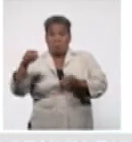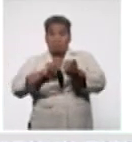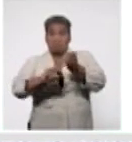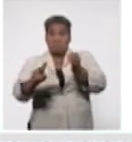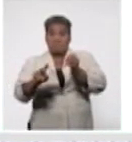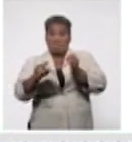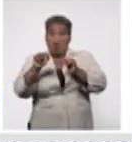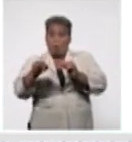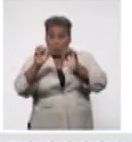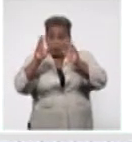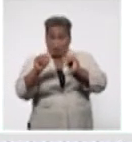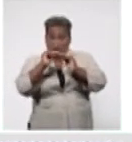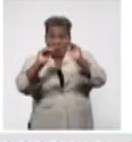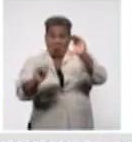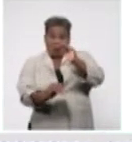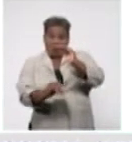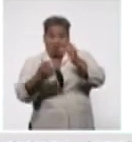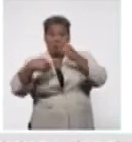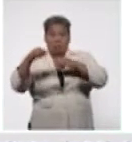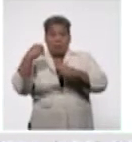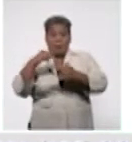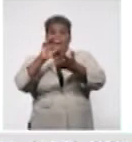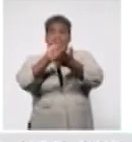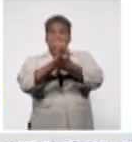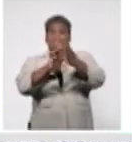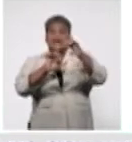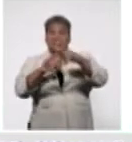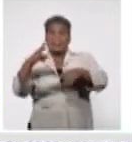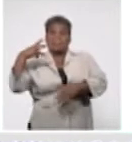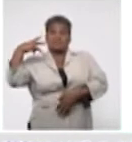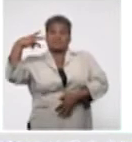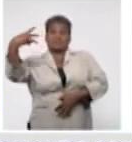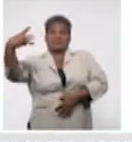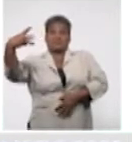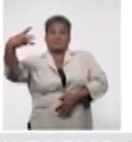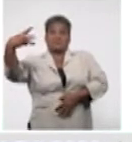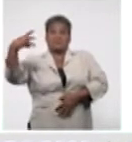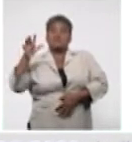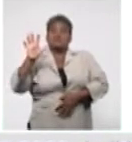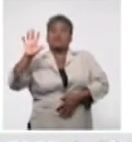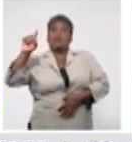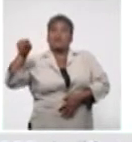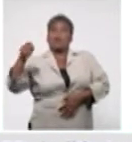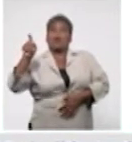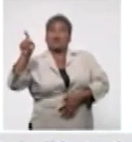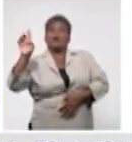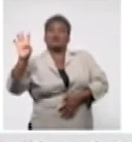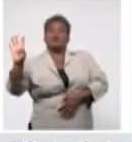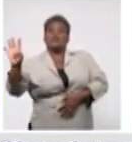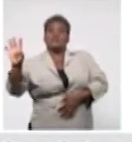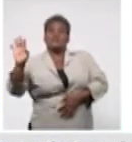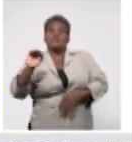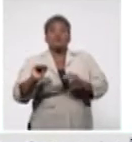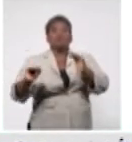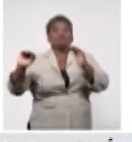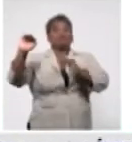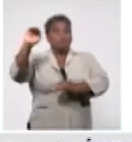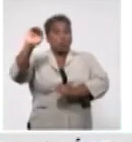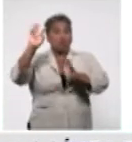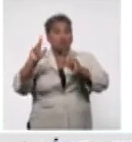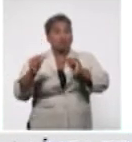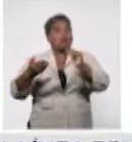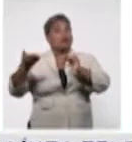as well, Ciego de Ávila with 2.06, Las Tunas 1.5, Villa